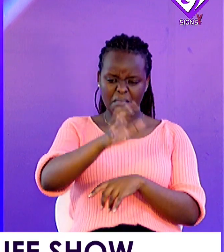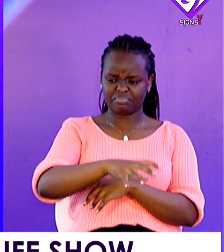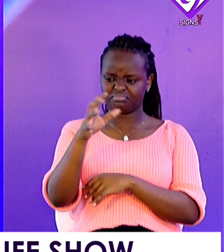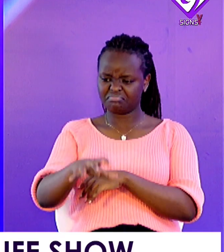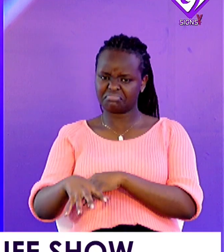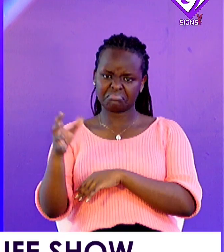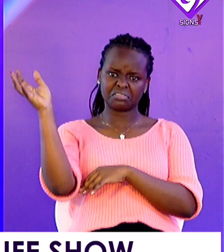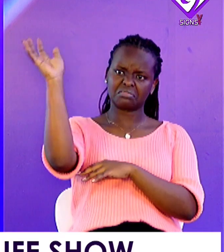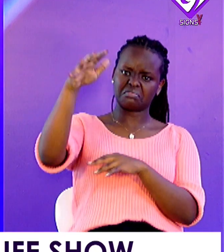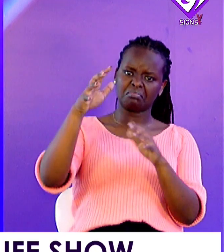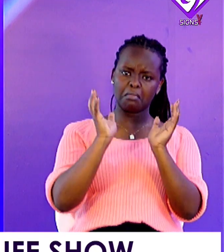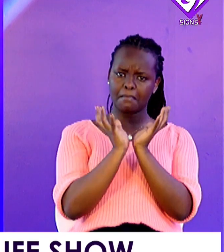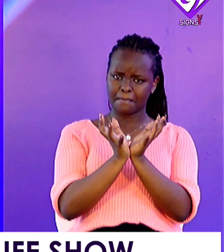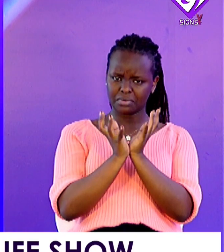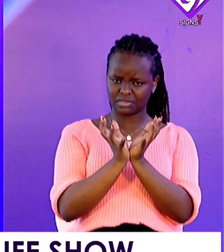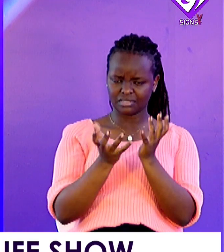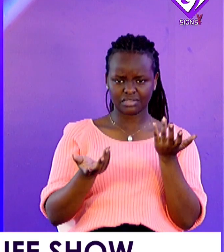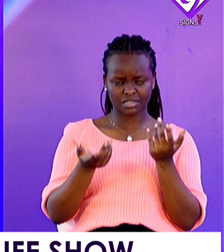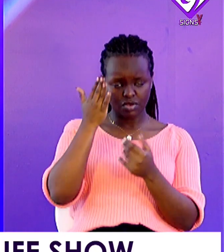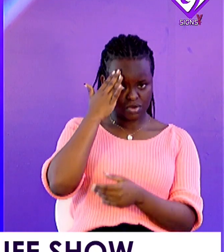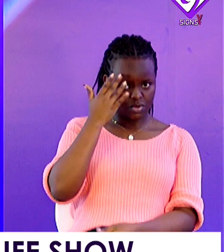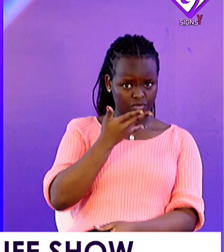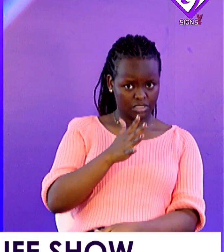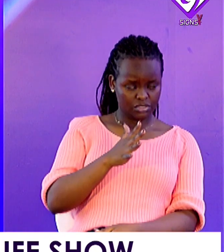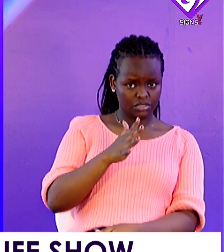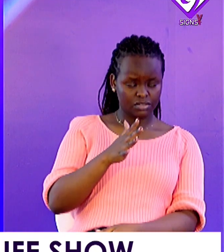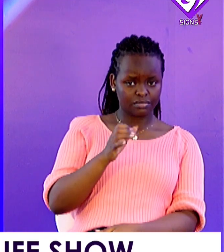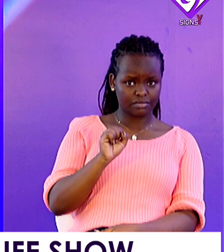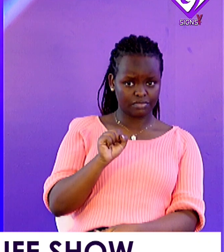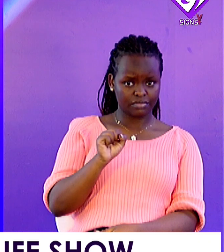know. You know basketballs?